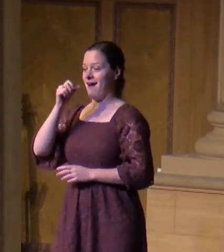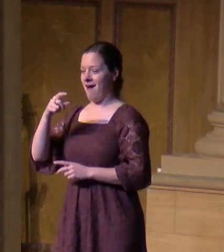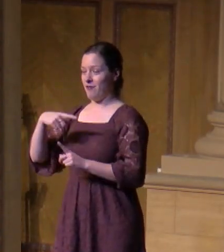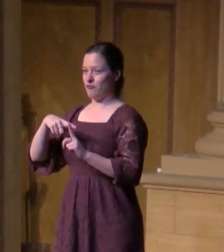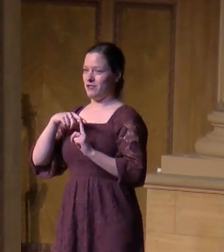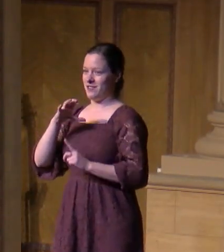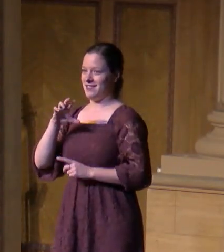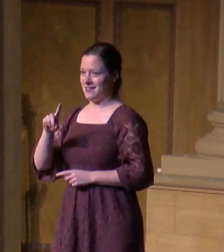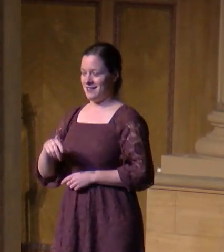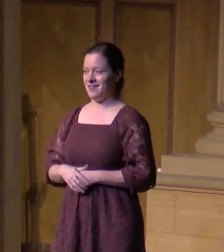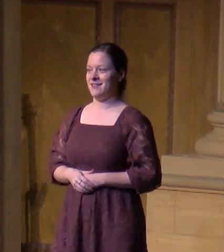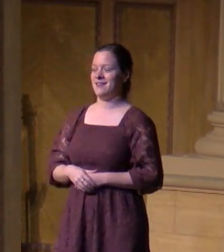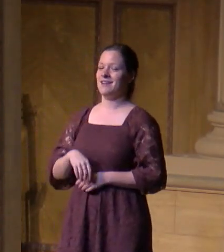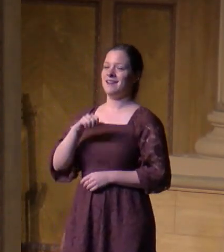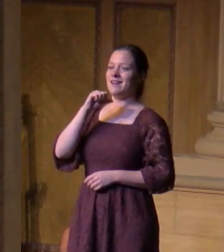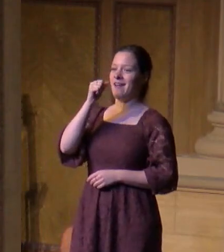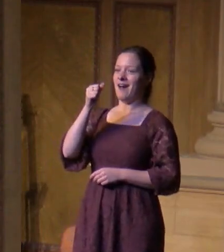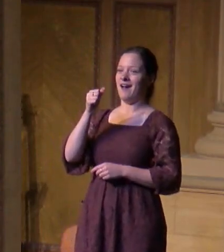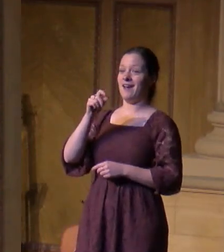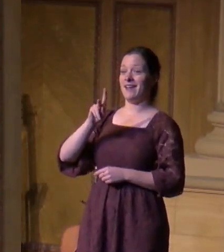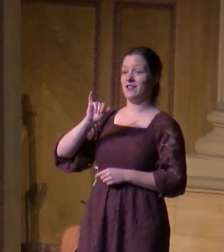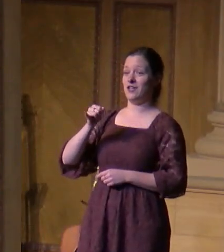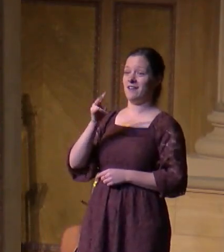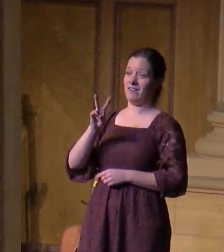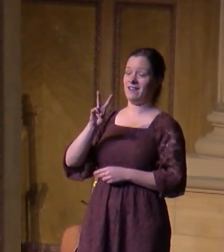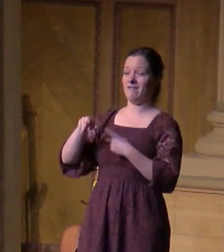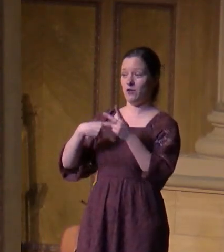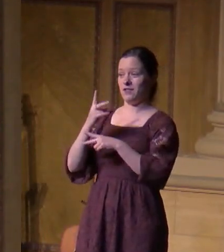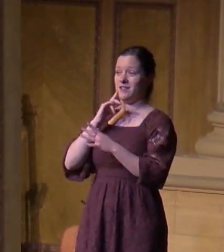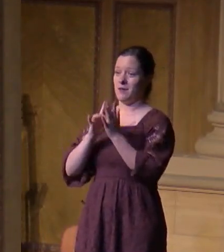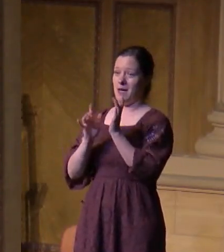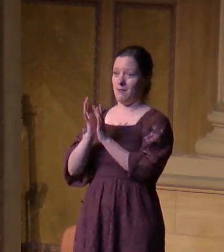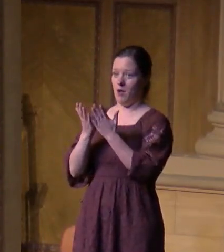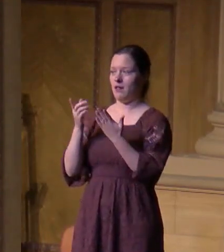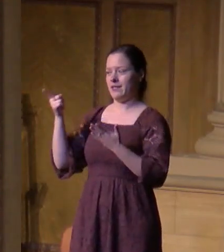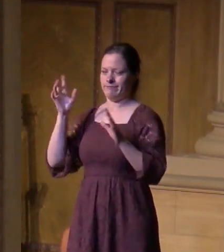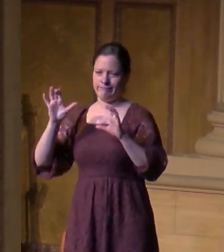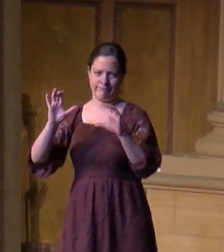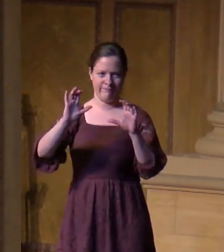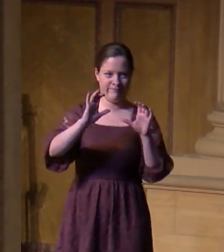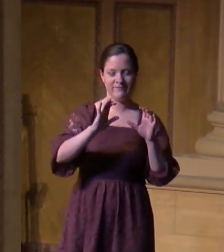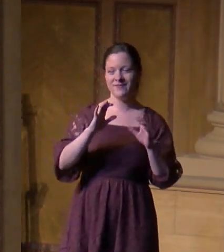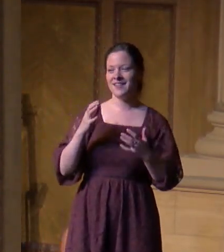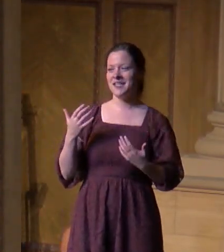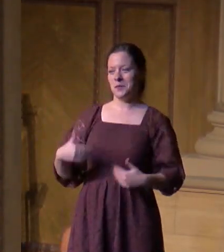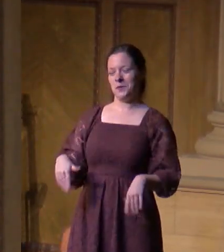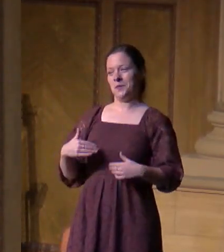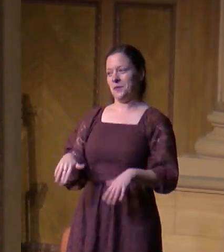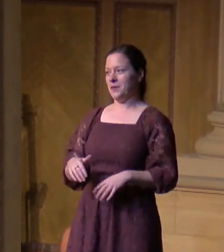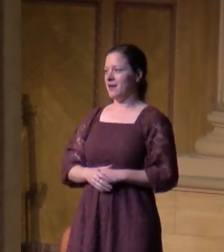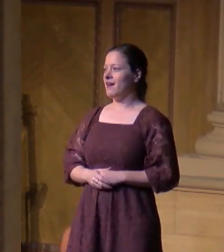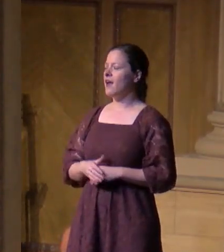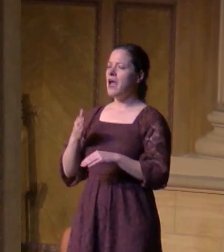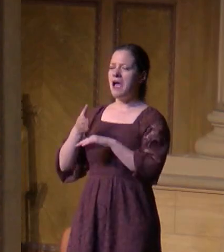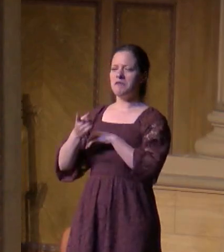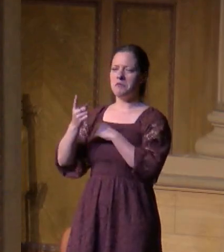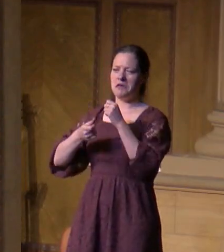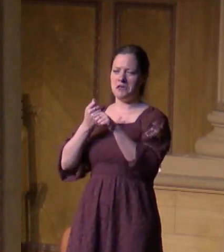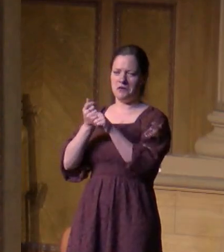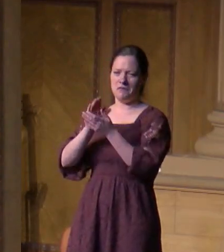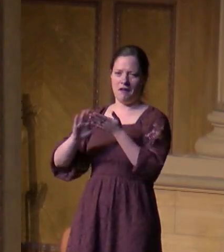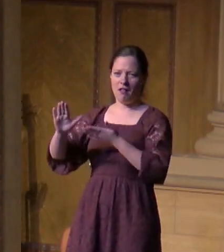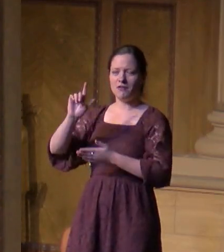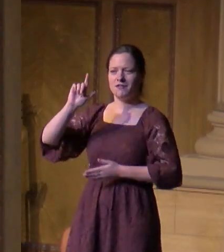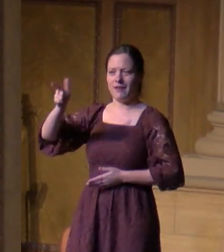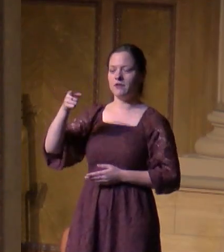and non-King James versions of the Bible. And so he was looking for all of our violations. I went there after a year of college somewhere else.